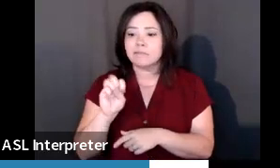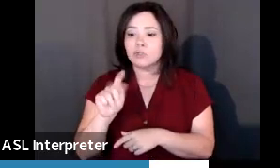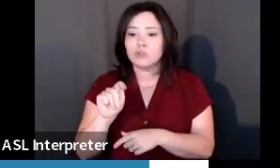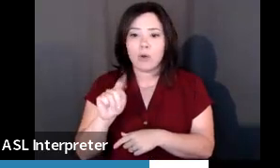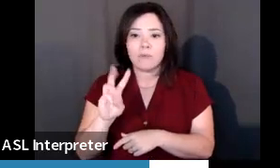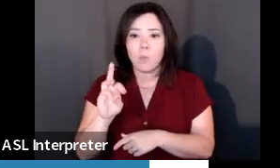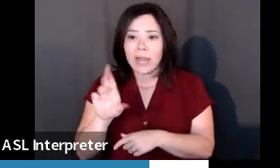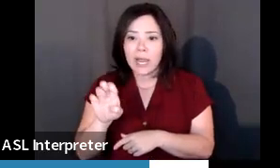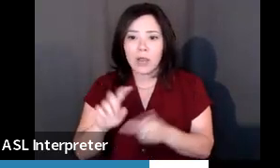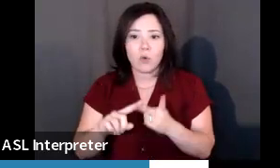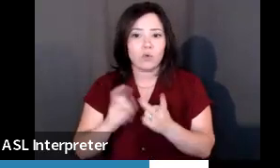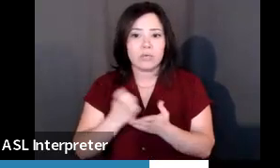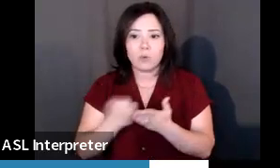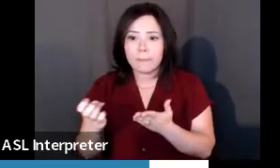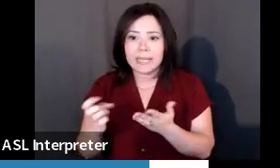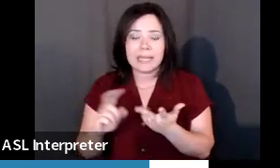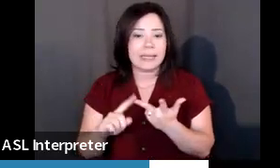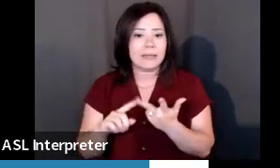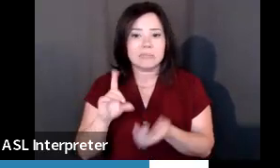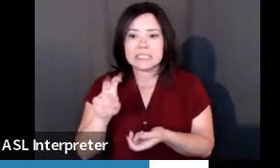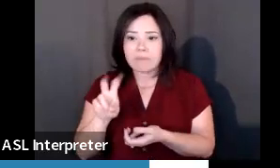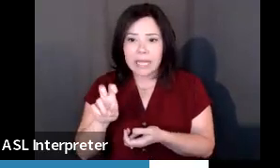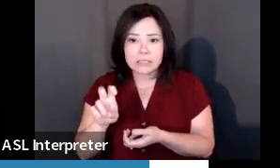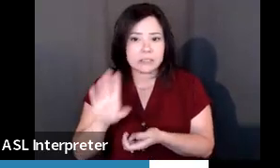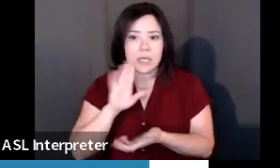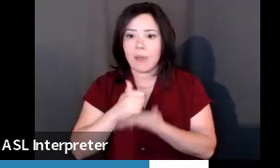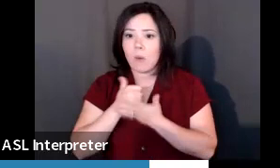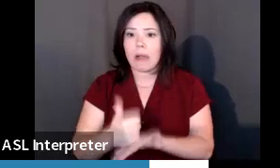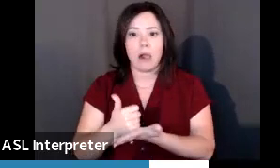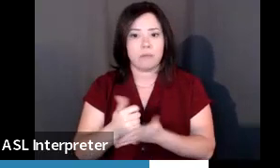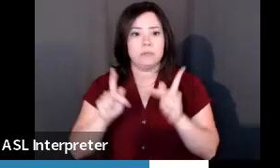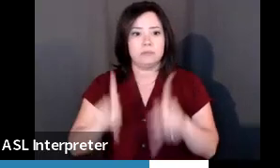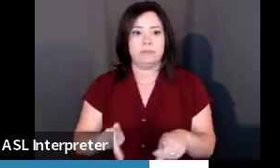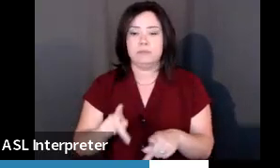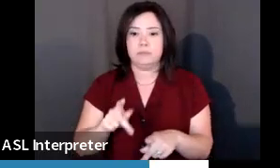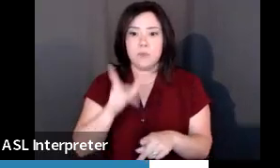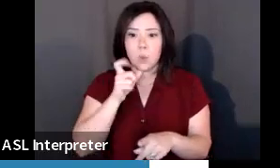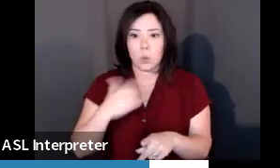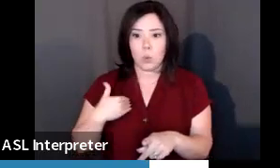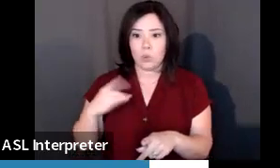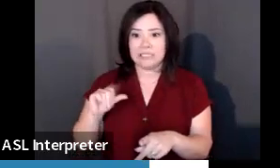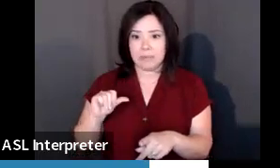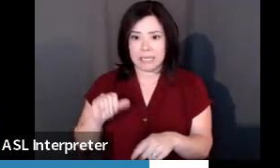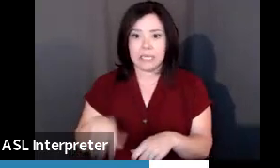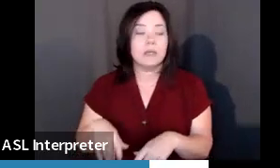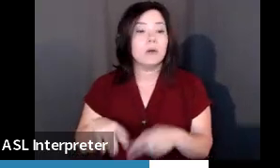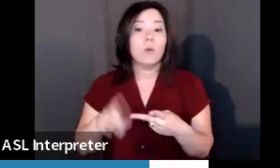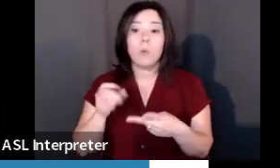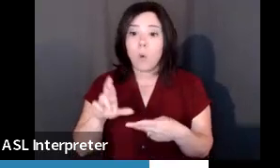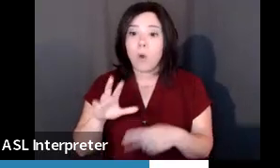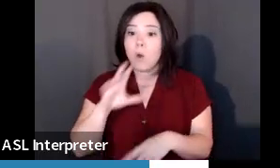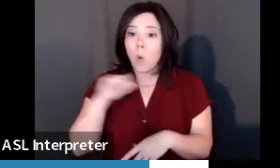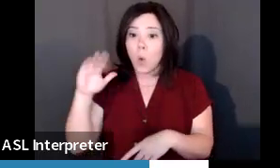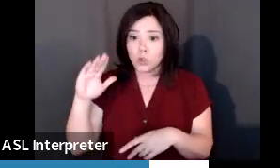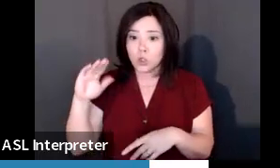of equipment, device that is going to help an individual with a disability or an older adult do the